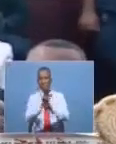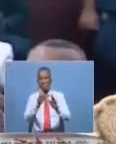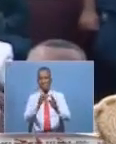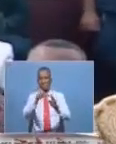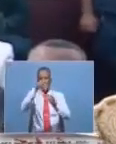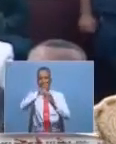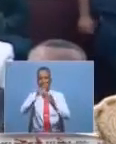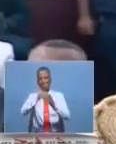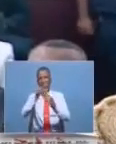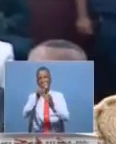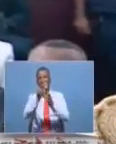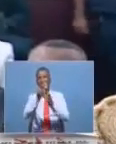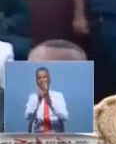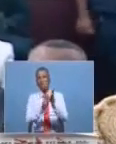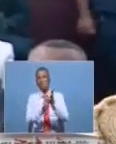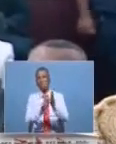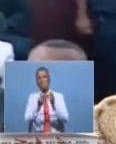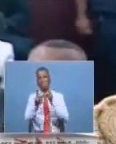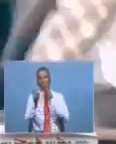38.3E1.